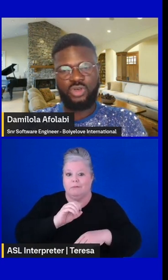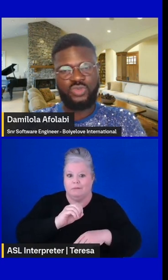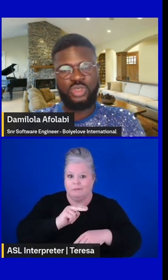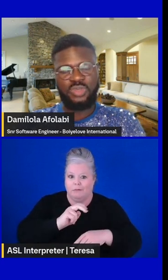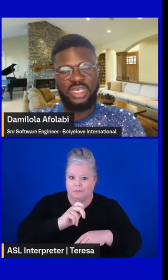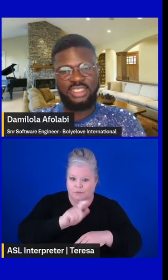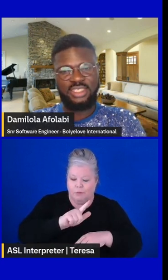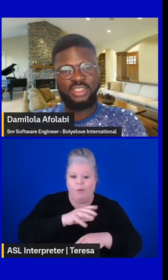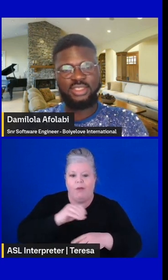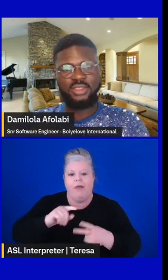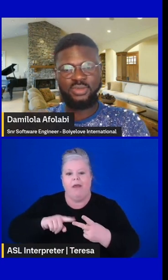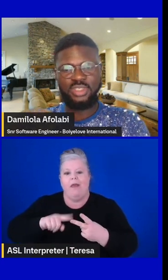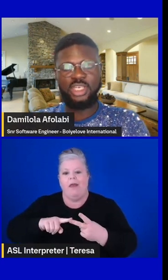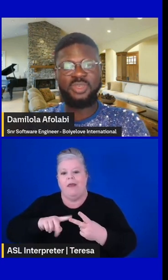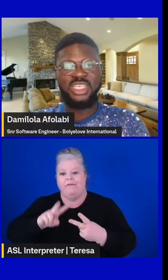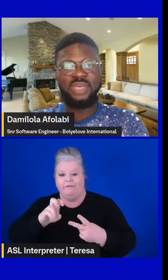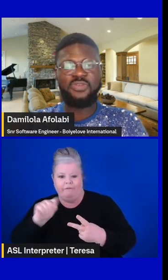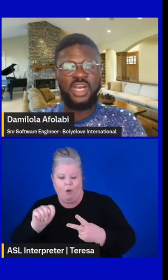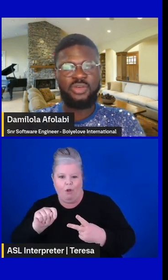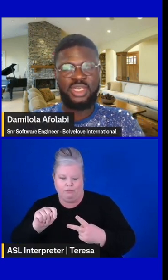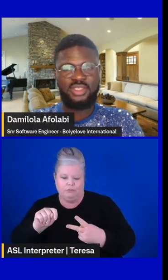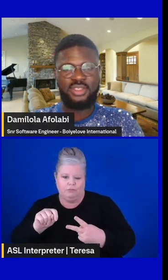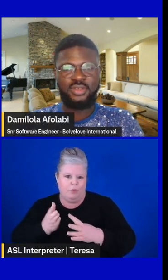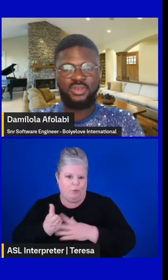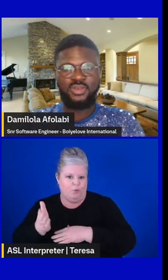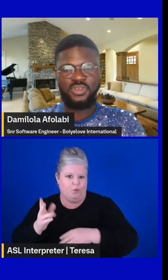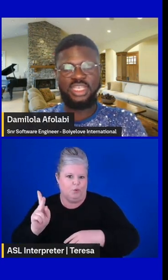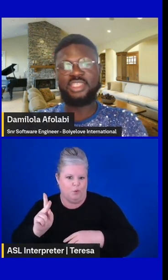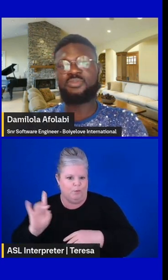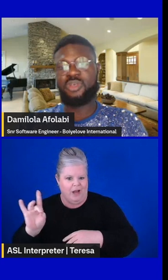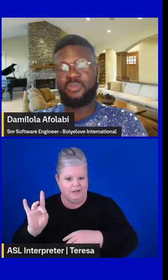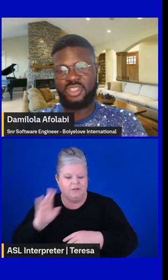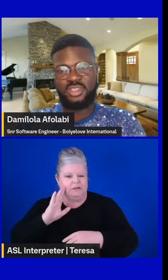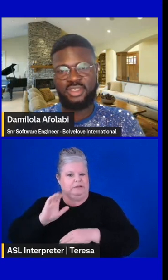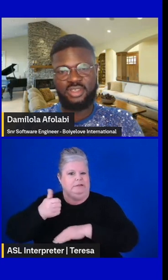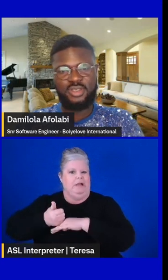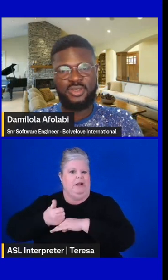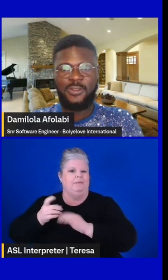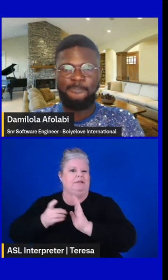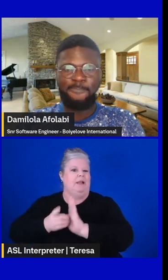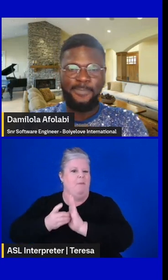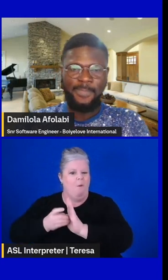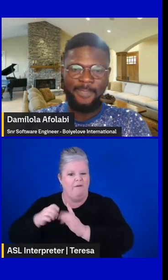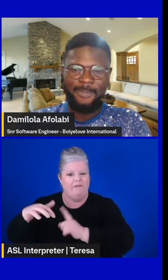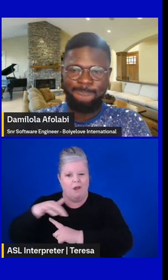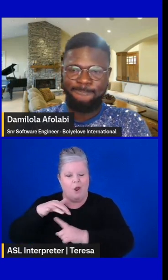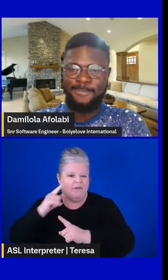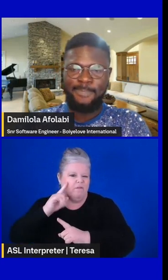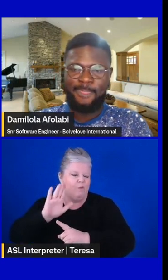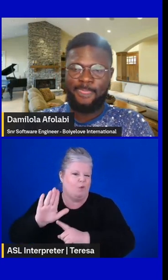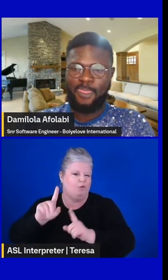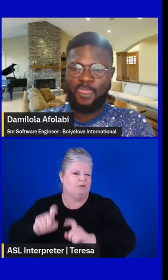and Vault with Kubernetes, set up a demo environment for testing purposes.